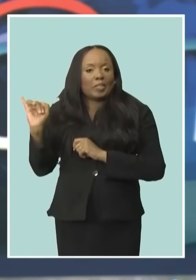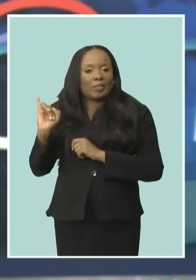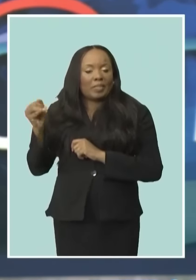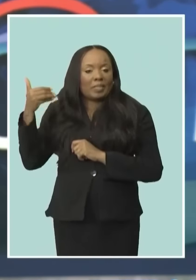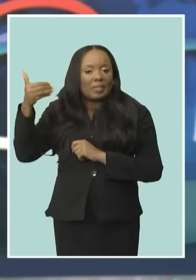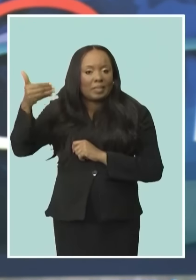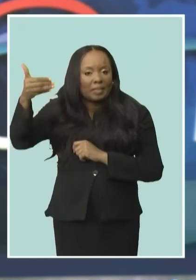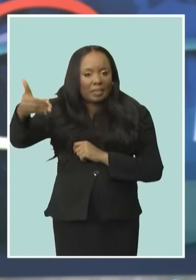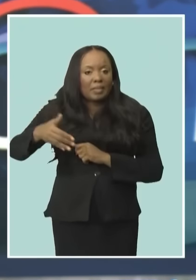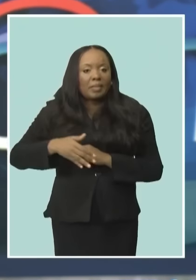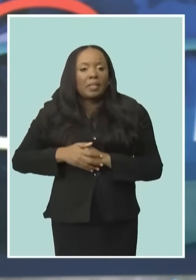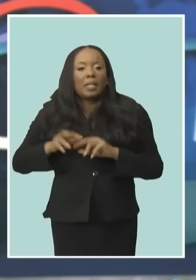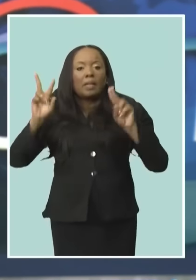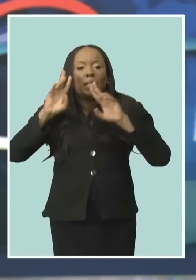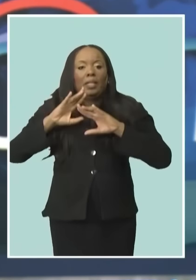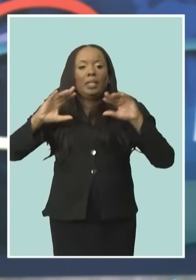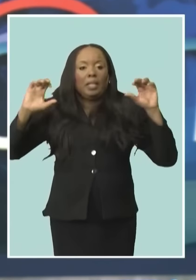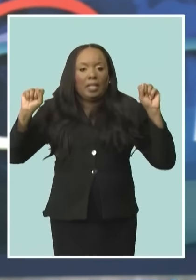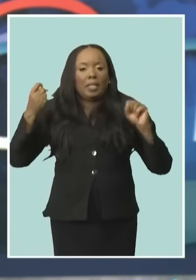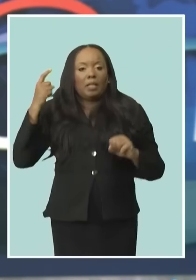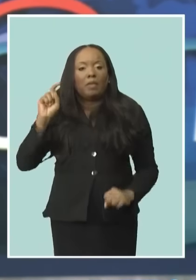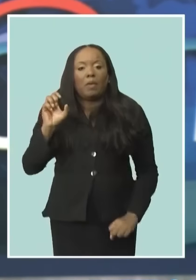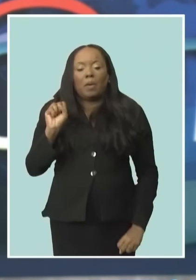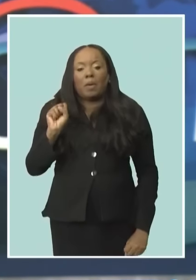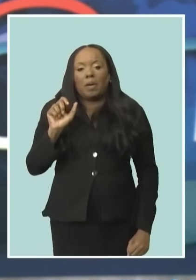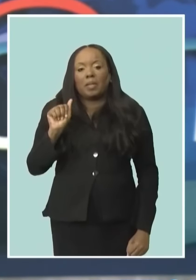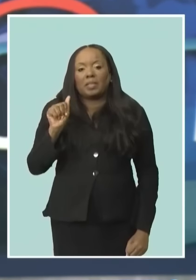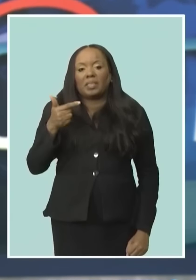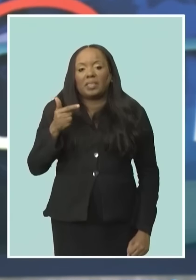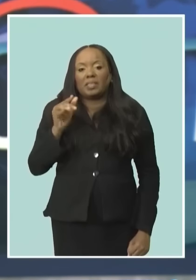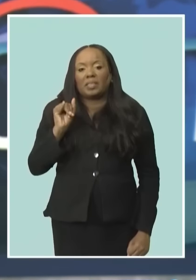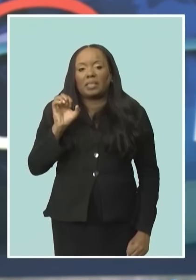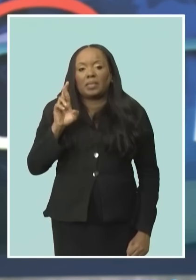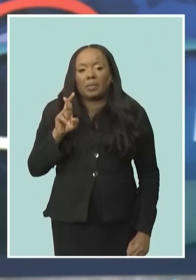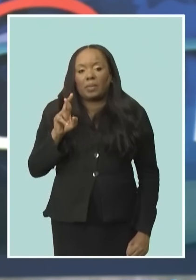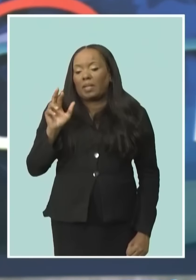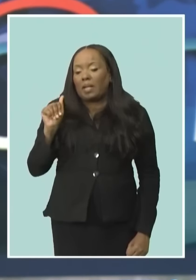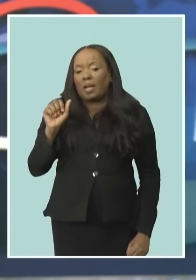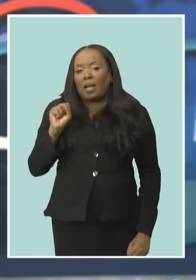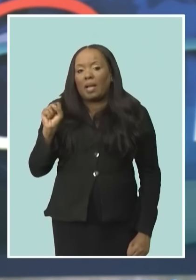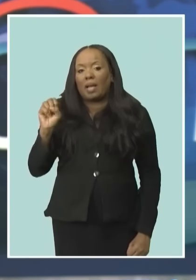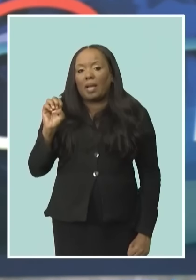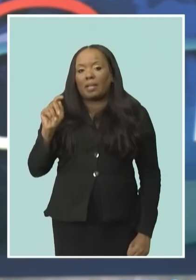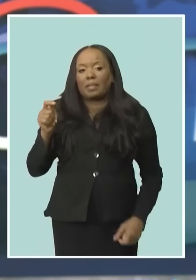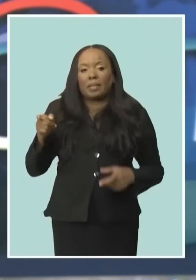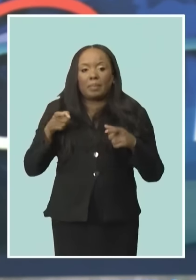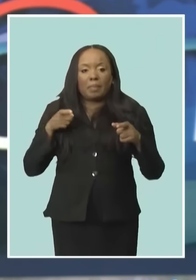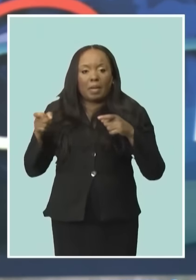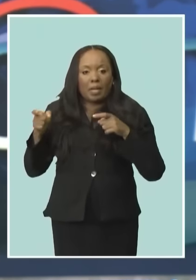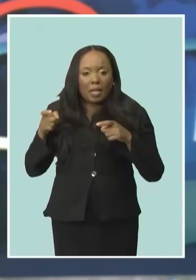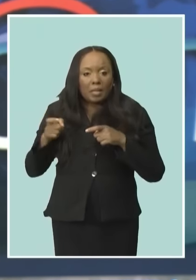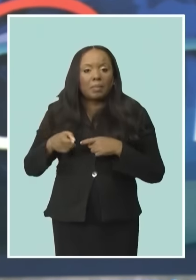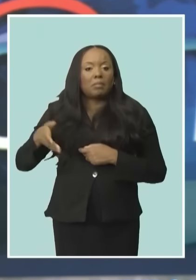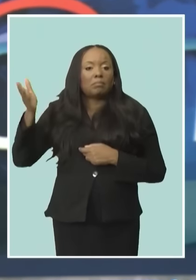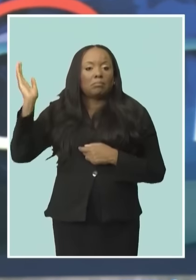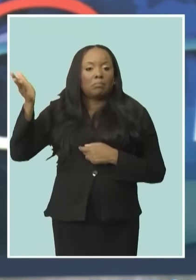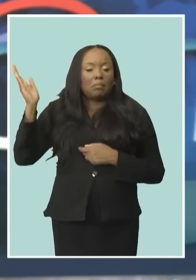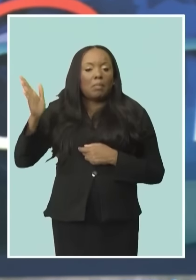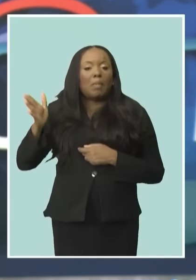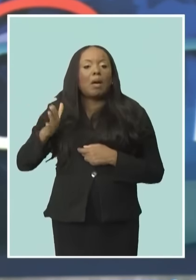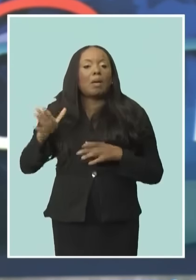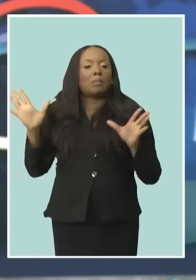Management Services at Sagicor Asset Management Incorporated, Dexter Moore, at the inaugural Investor Summit at Hilton Barbados